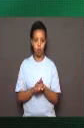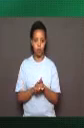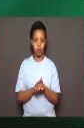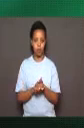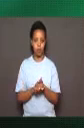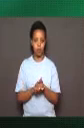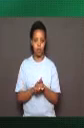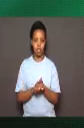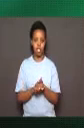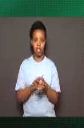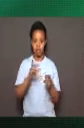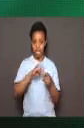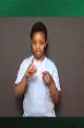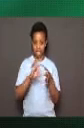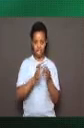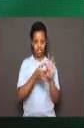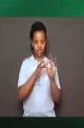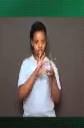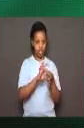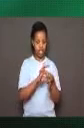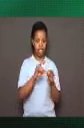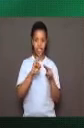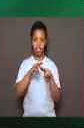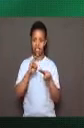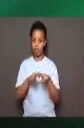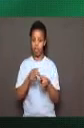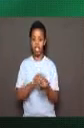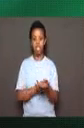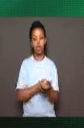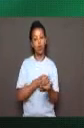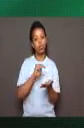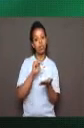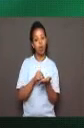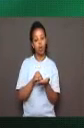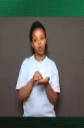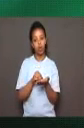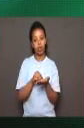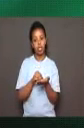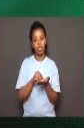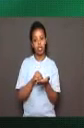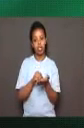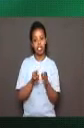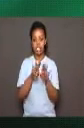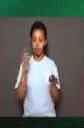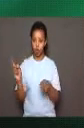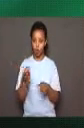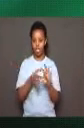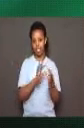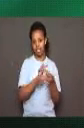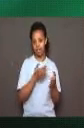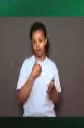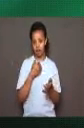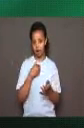In its straight chain form, the glucose molecule has an open chain of